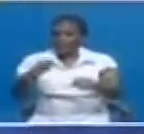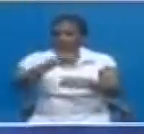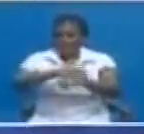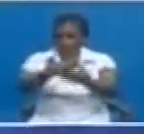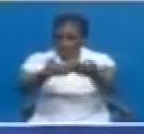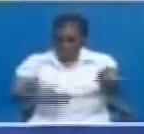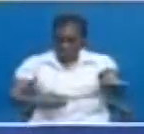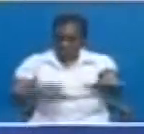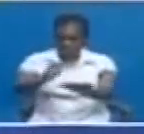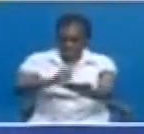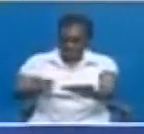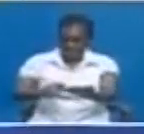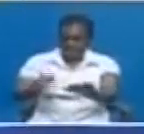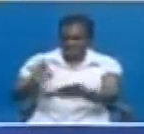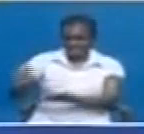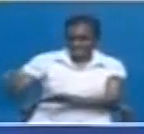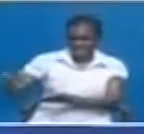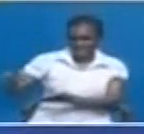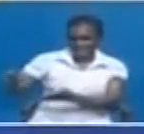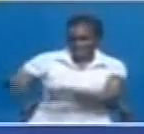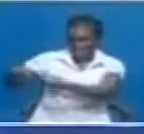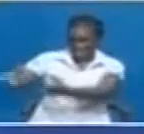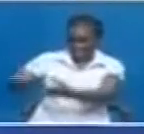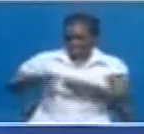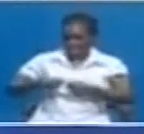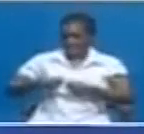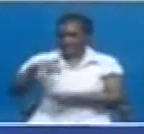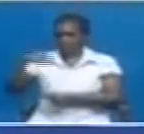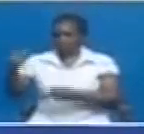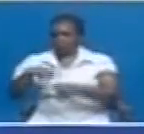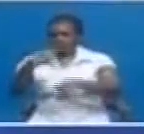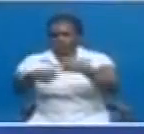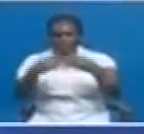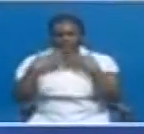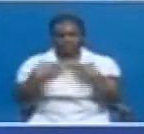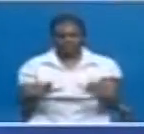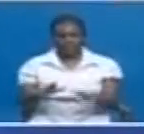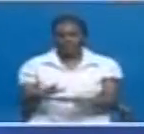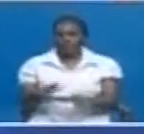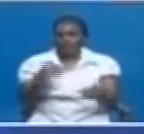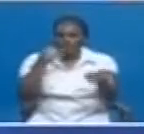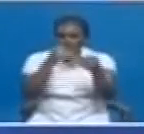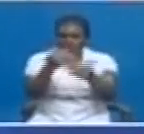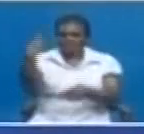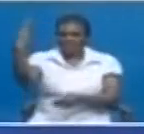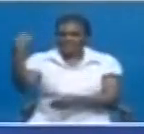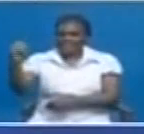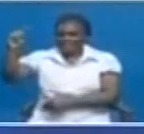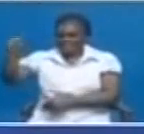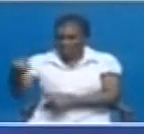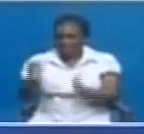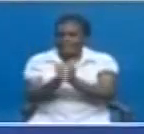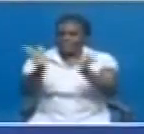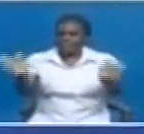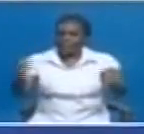fill the application forms, leave them with us, and then we just go and process. There are approximately 30,000 public